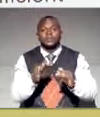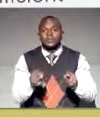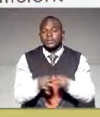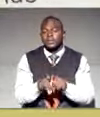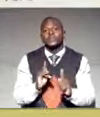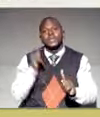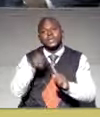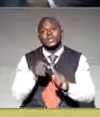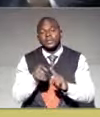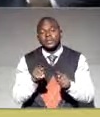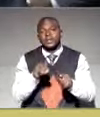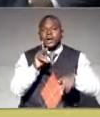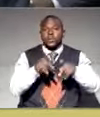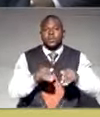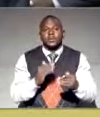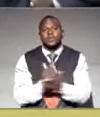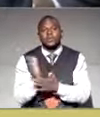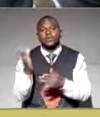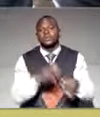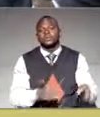target. Population is a factor.